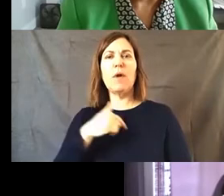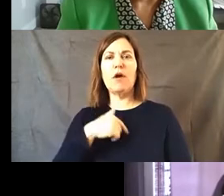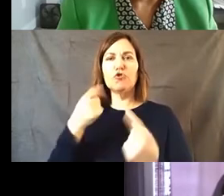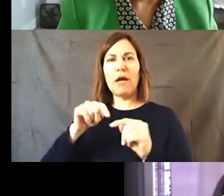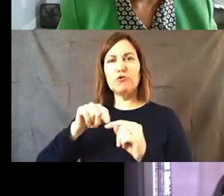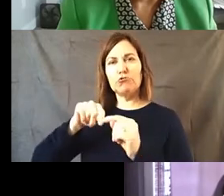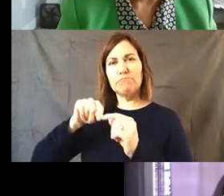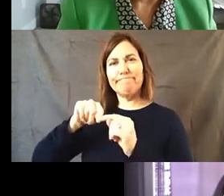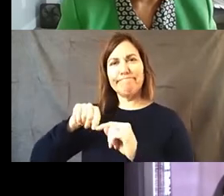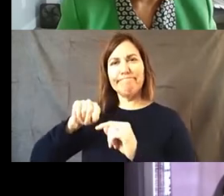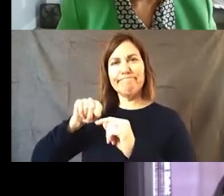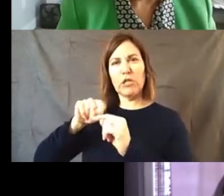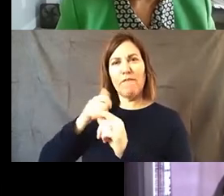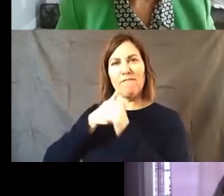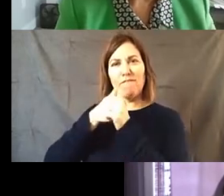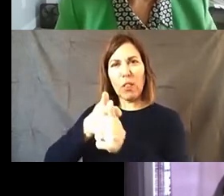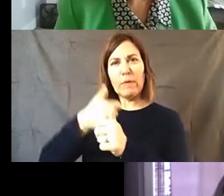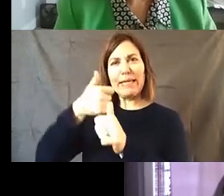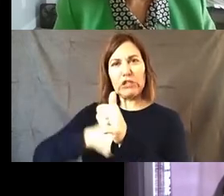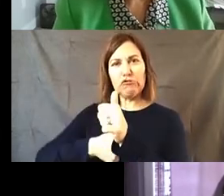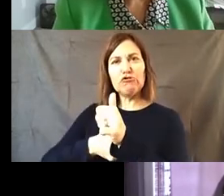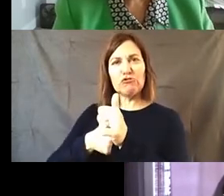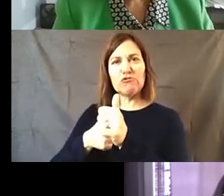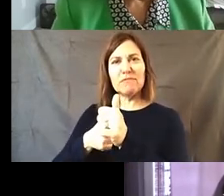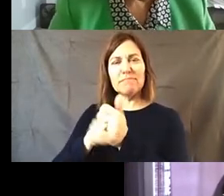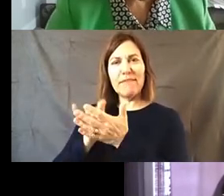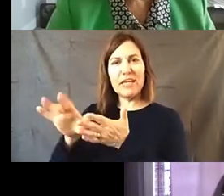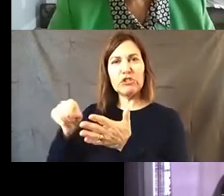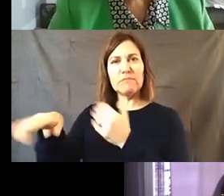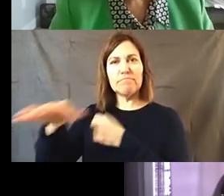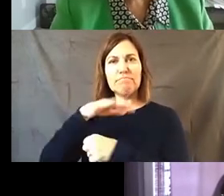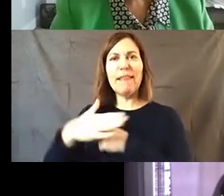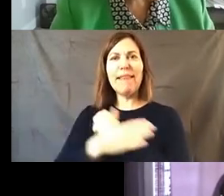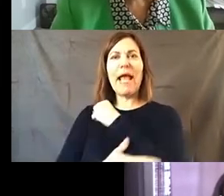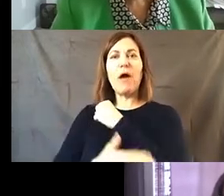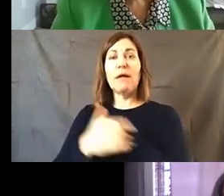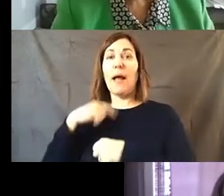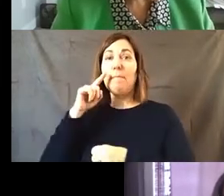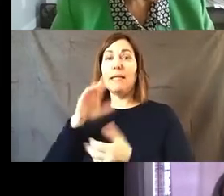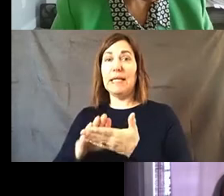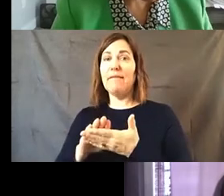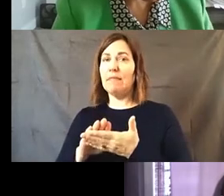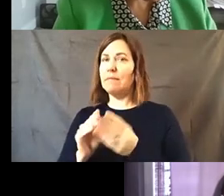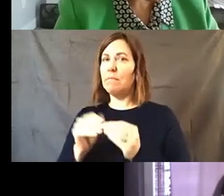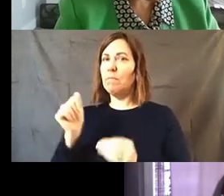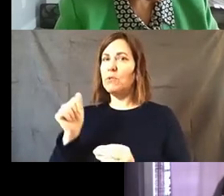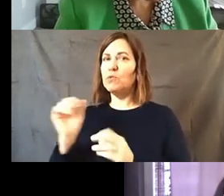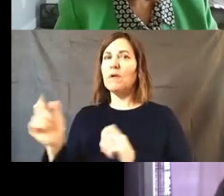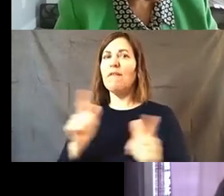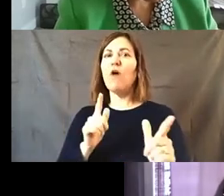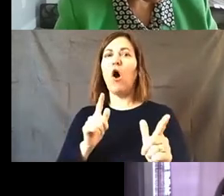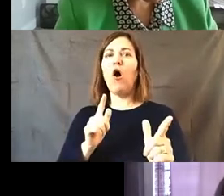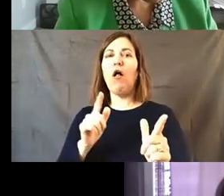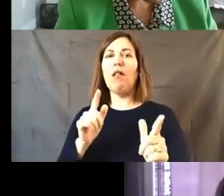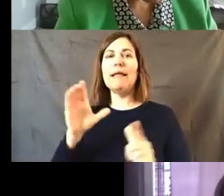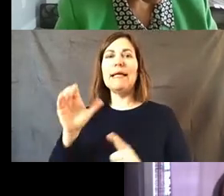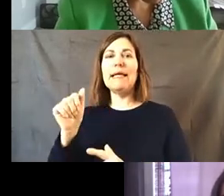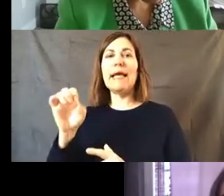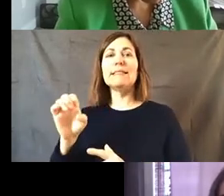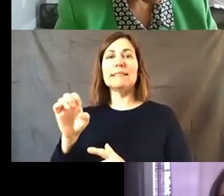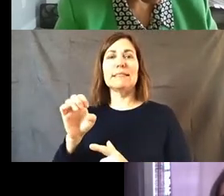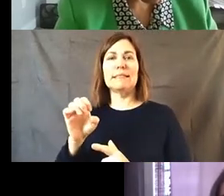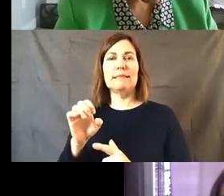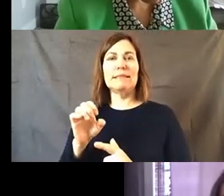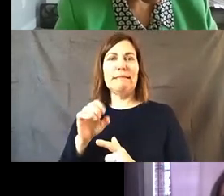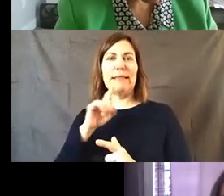people put comments. I do believe a majority of all cases facing eviction right now